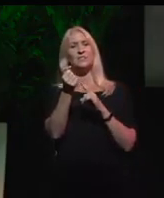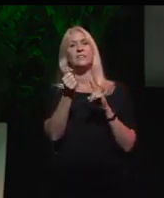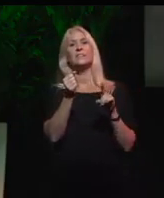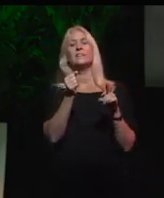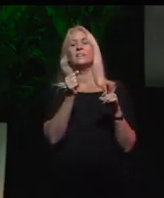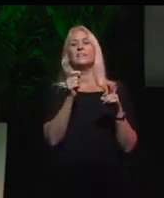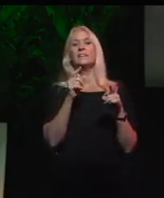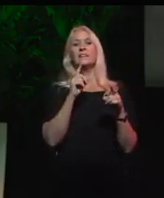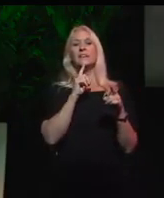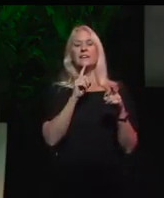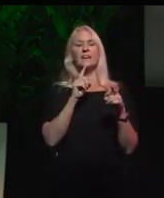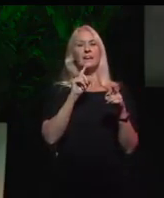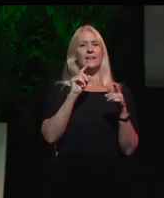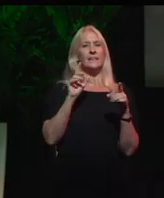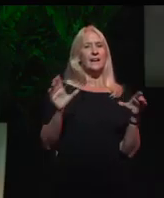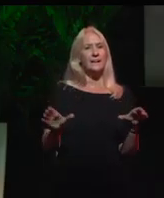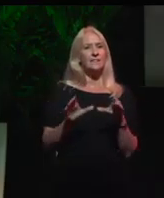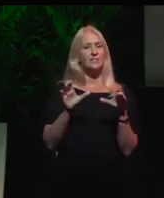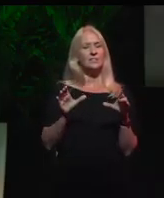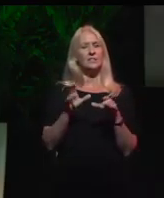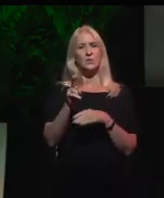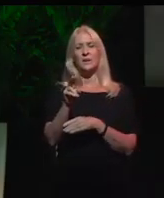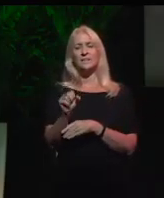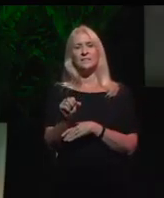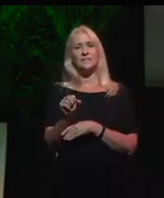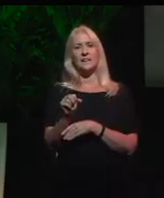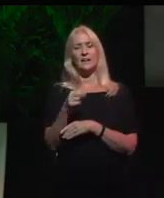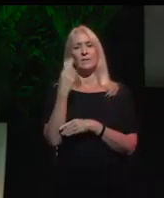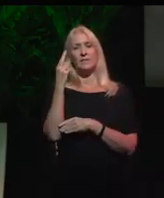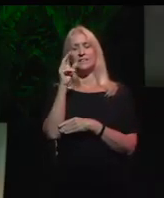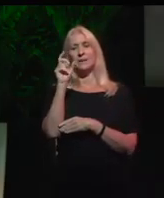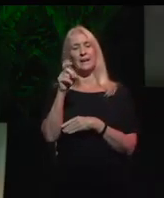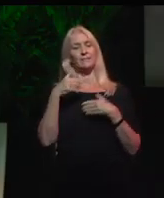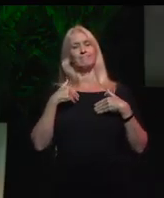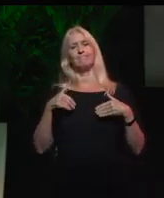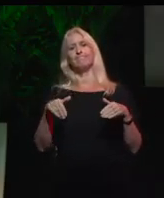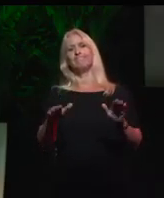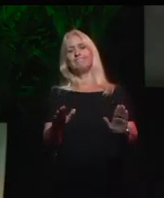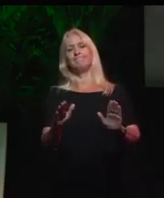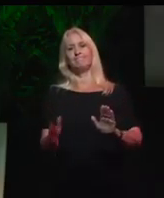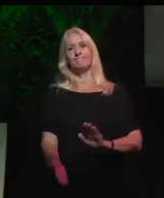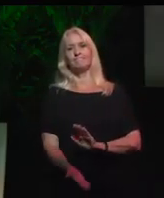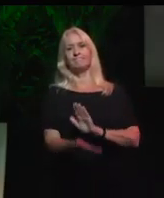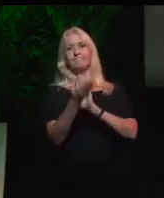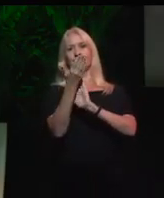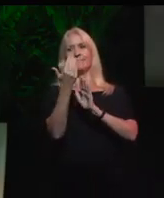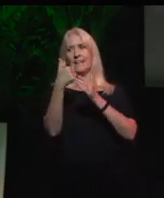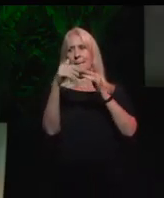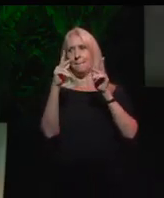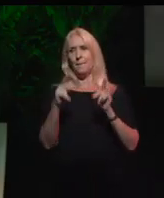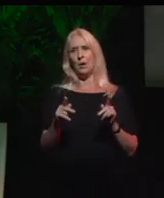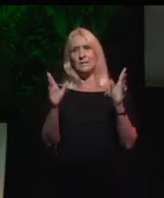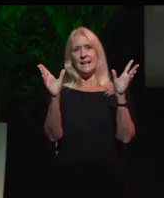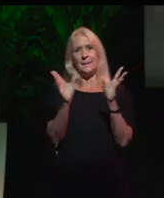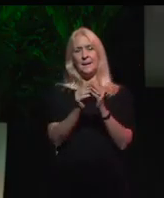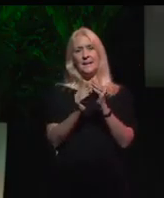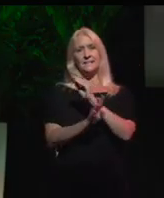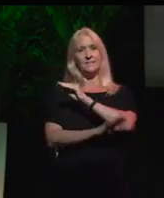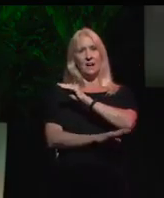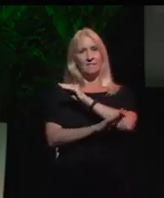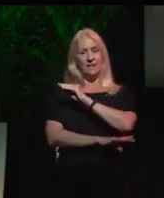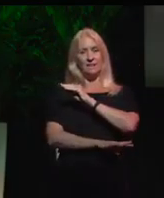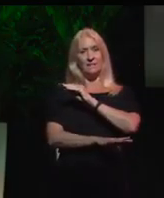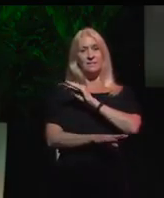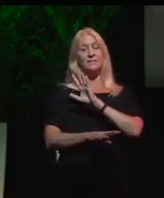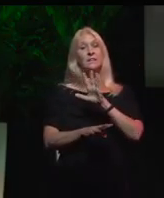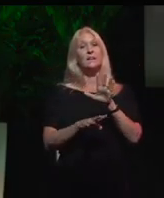the U.S. and realized we would have to abandon face-to-face meetings in the fall. Our work rolled up into the